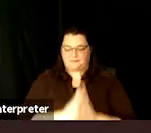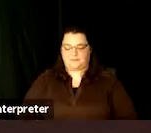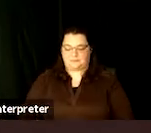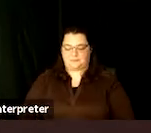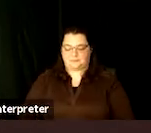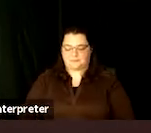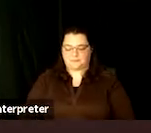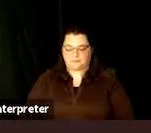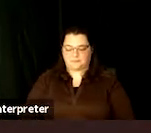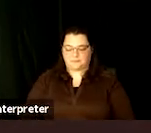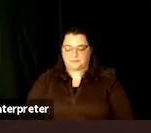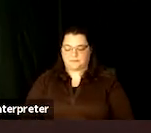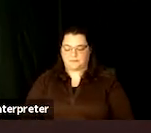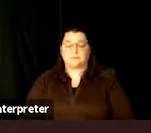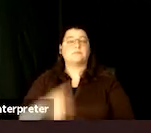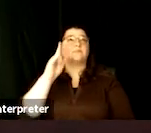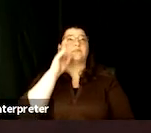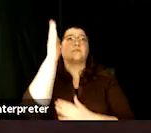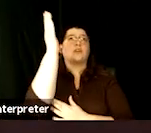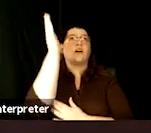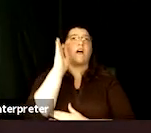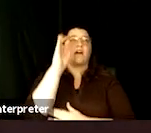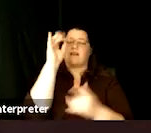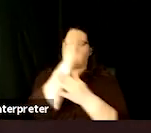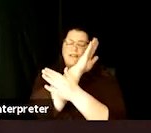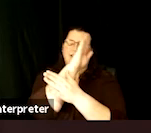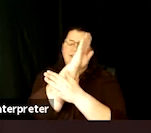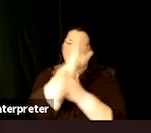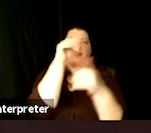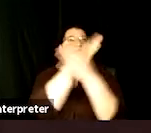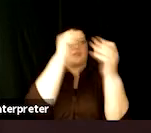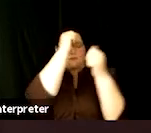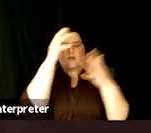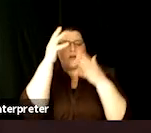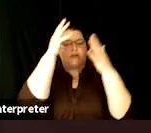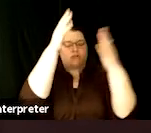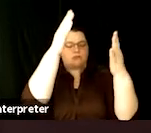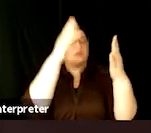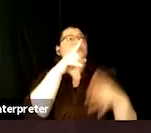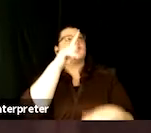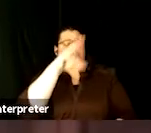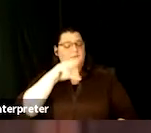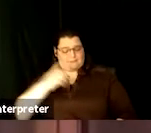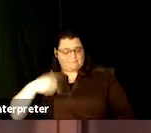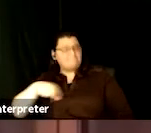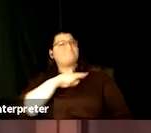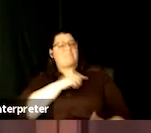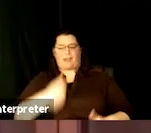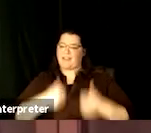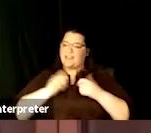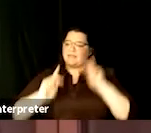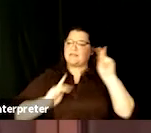Eternal God, Heavenly Father, you have graciously accepted us as living members of your Son,